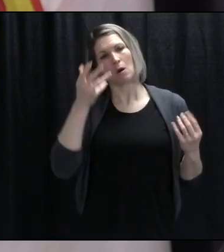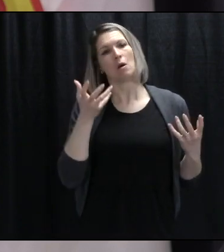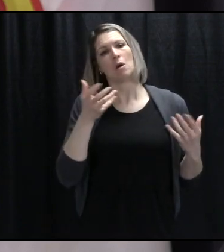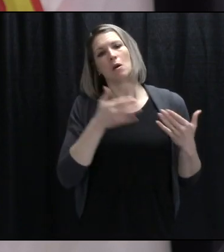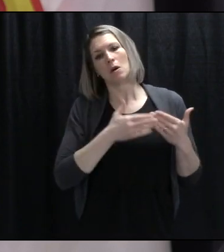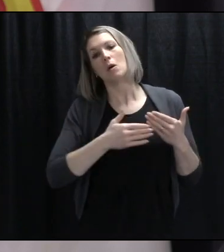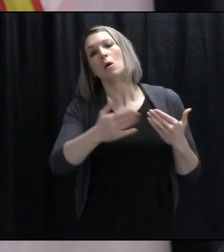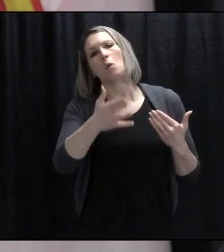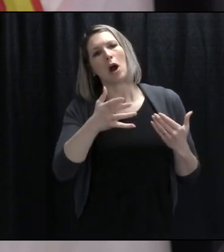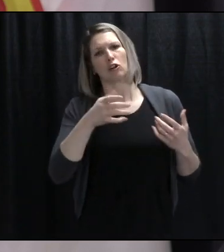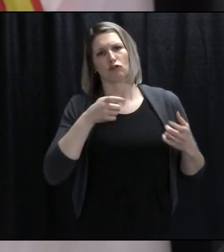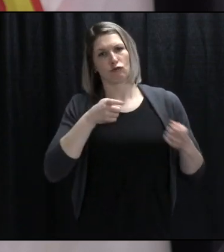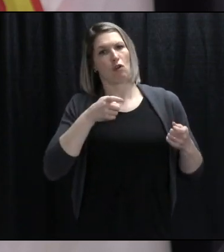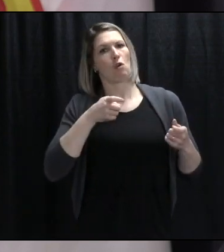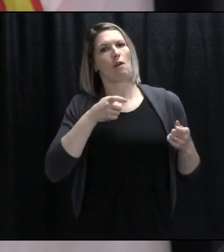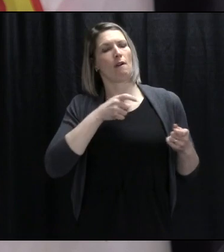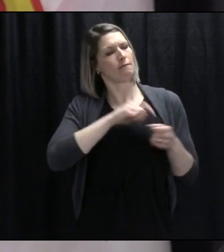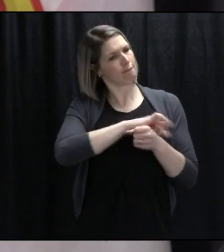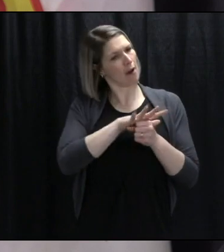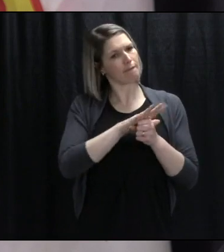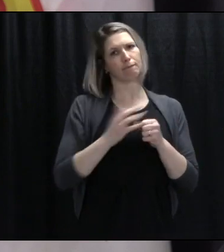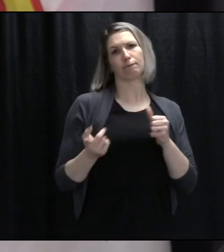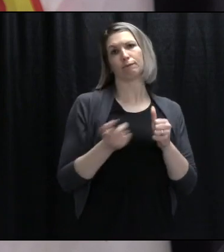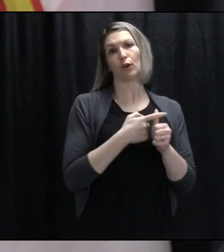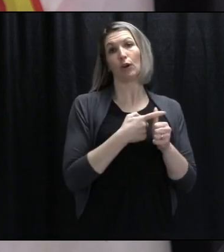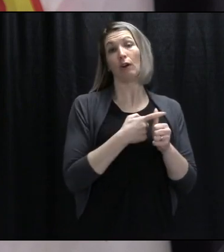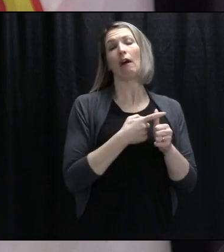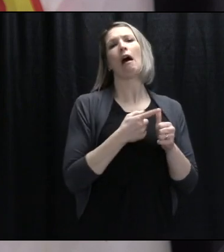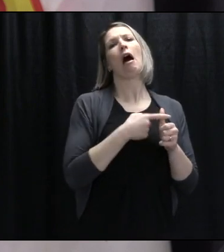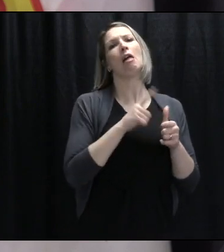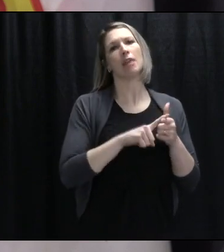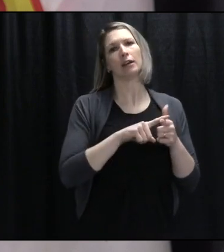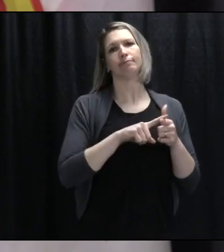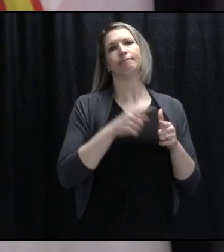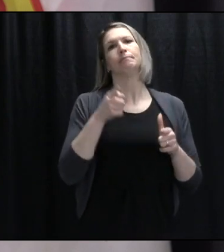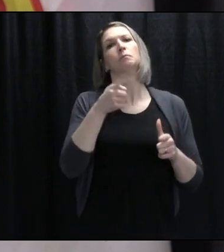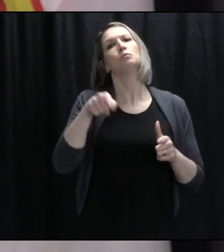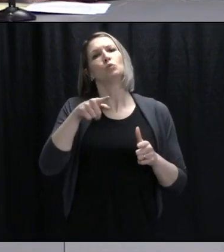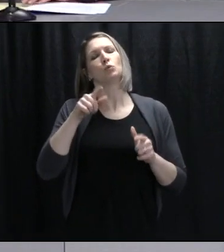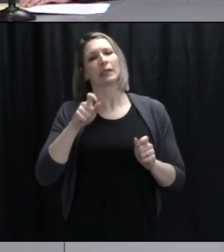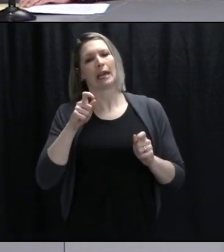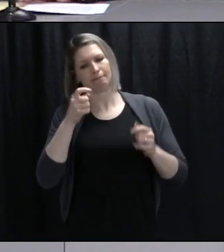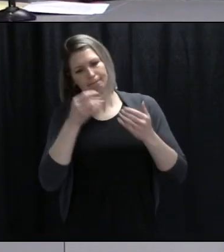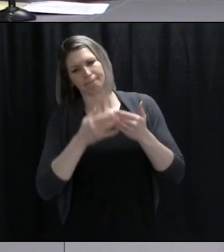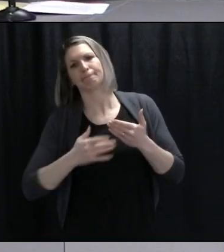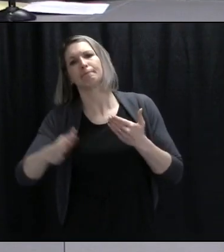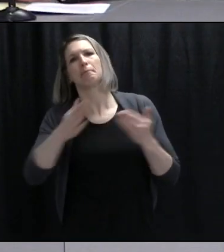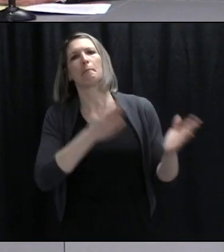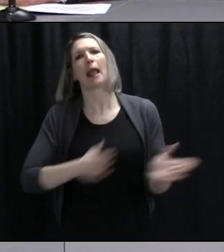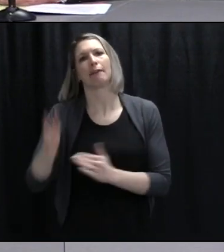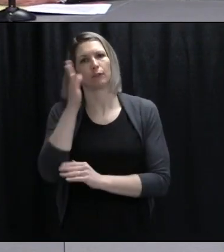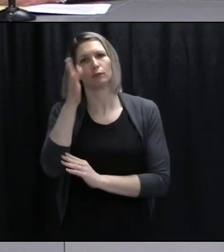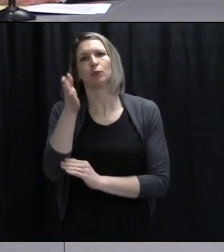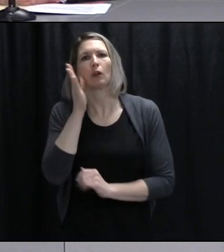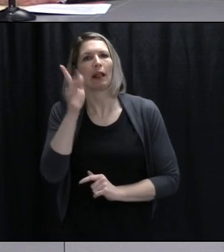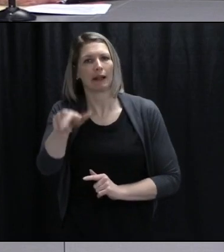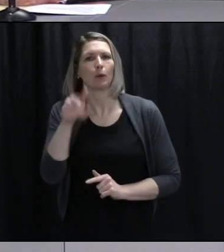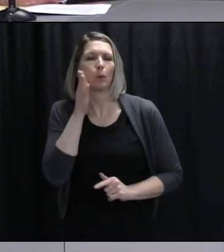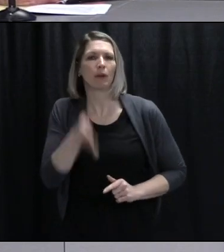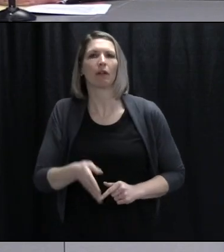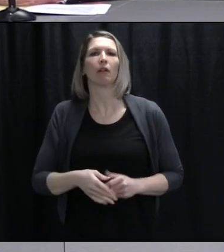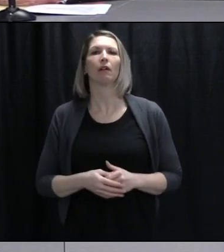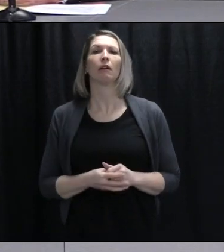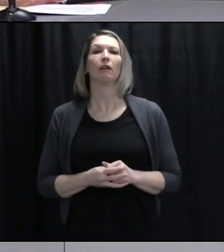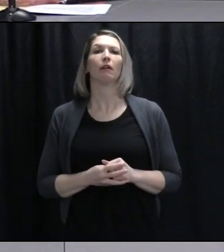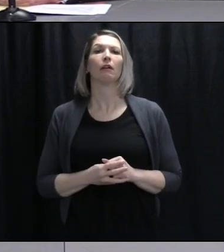you. I now turn it over to Minister Hagee for a few comments. Thank you very much, Premier.